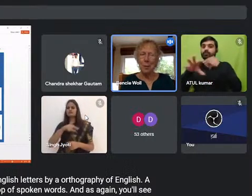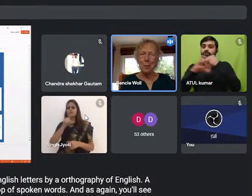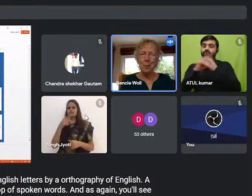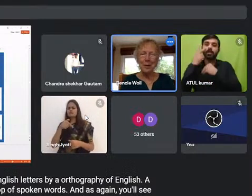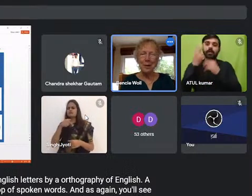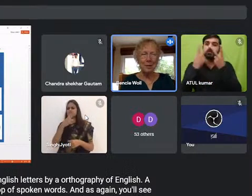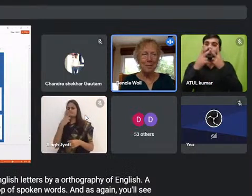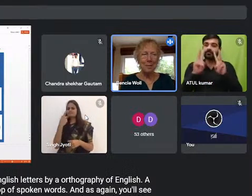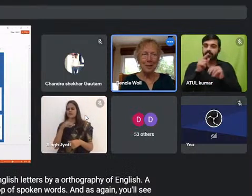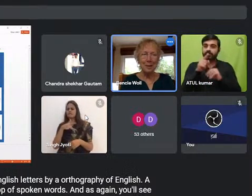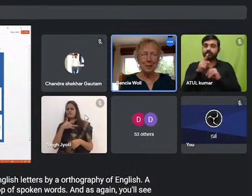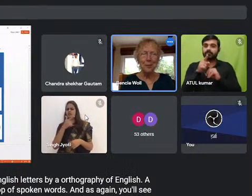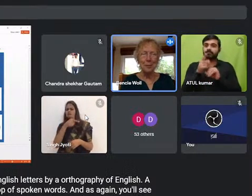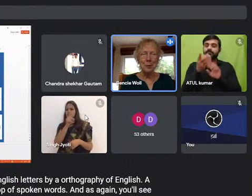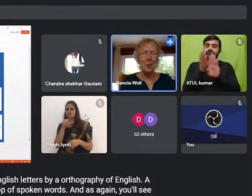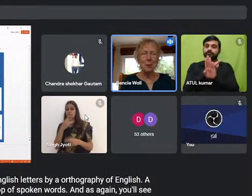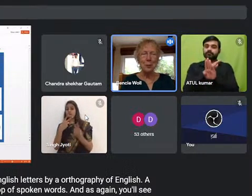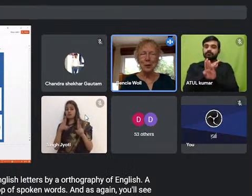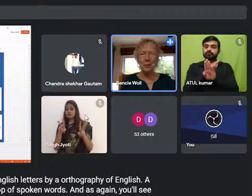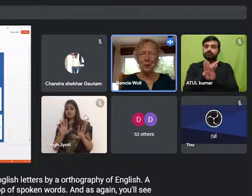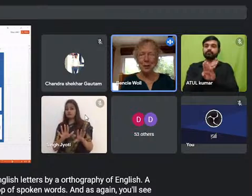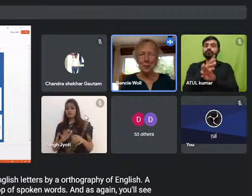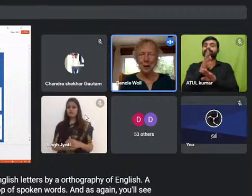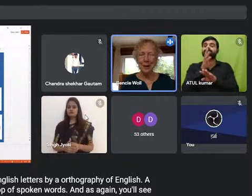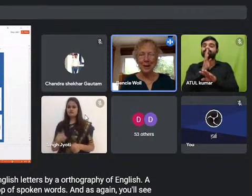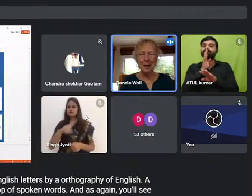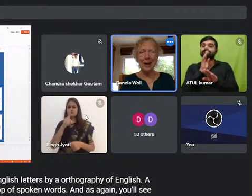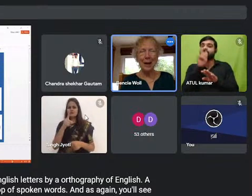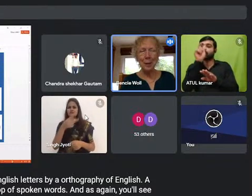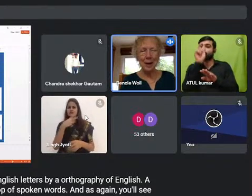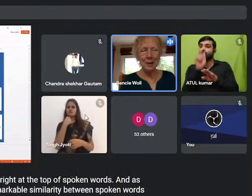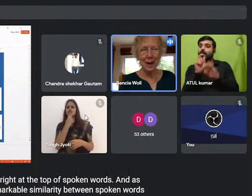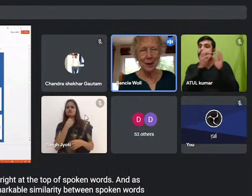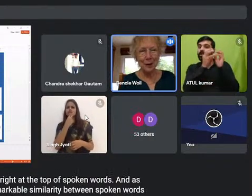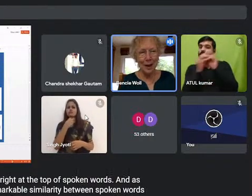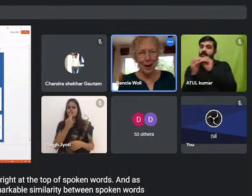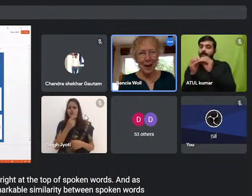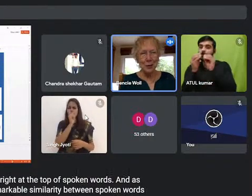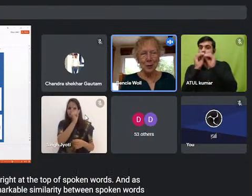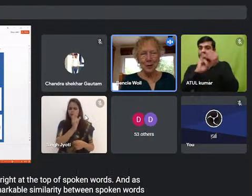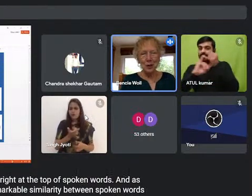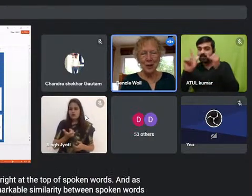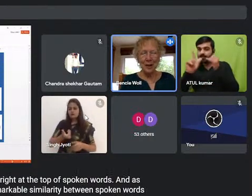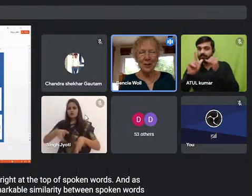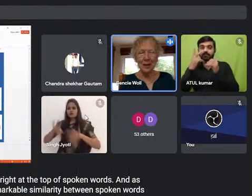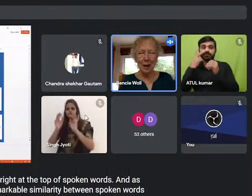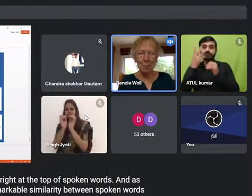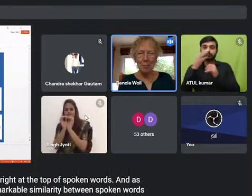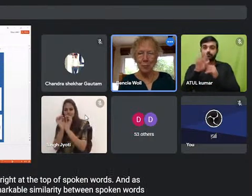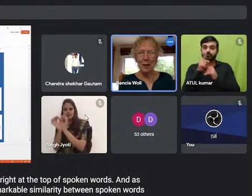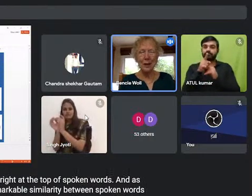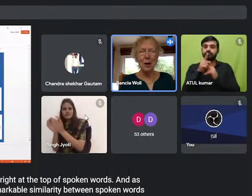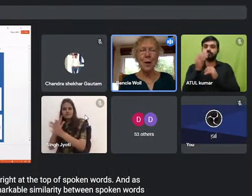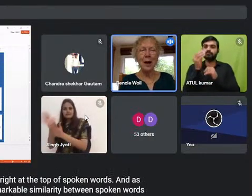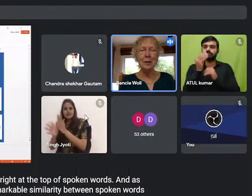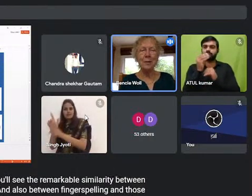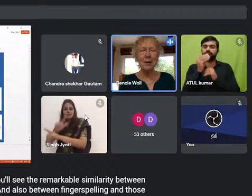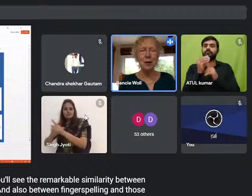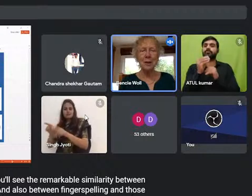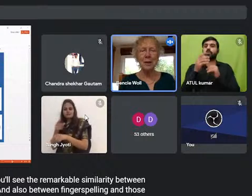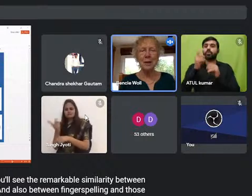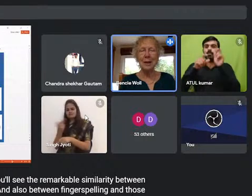different from spoken words, finger spelling, and BSL. As you can see, there's really